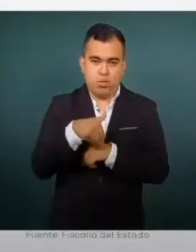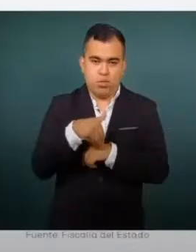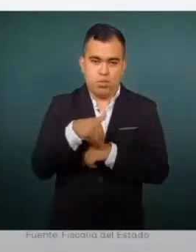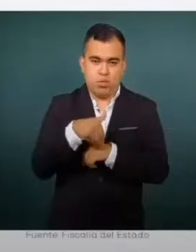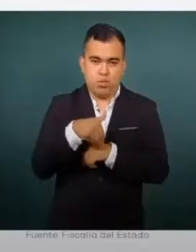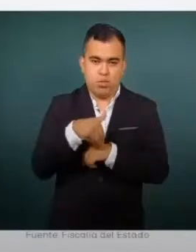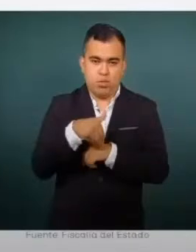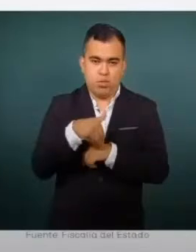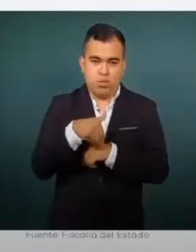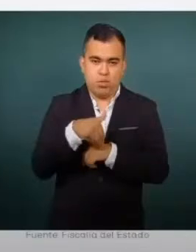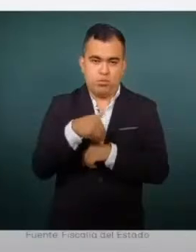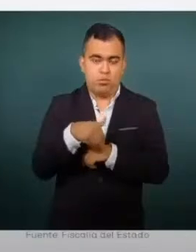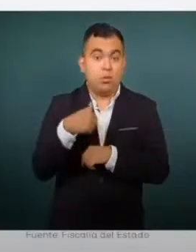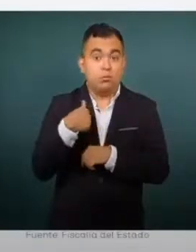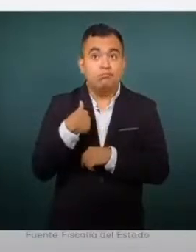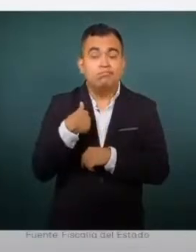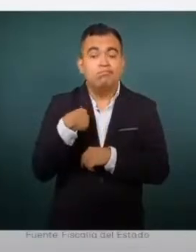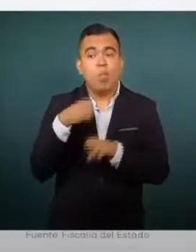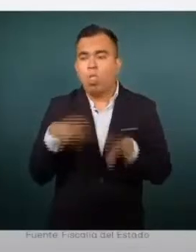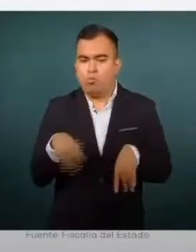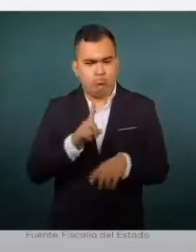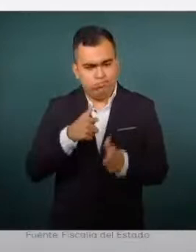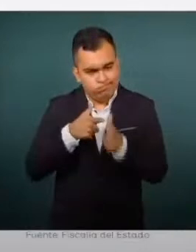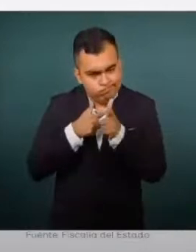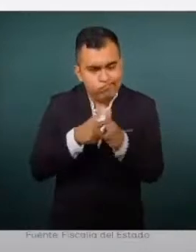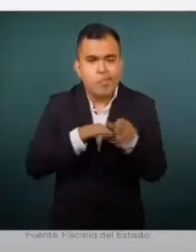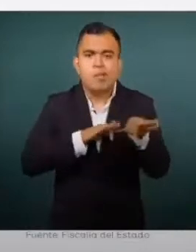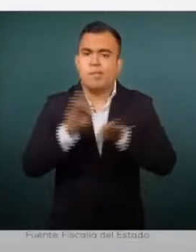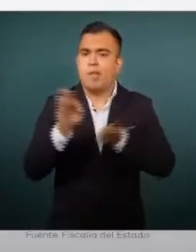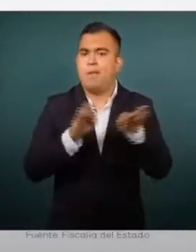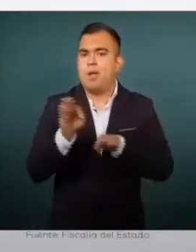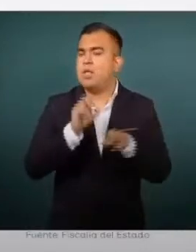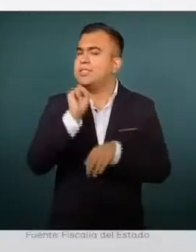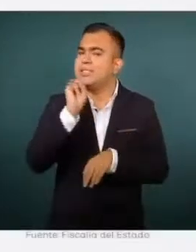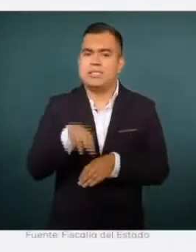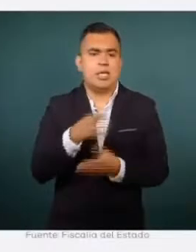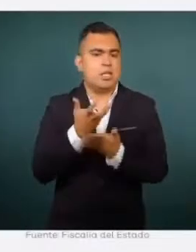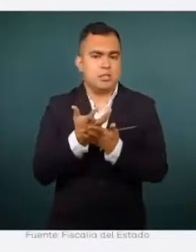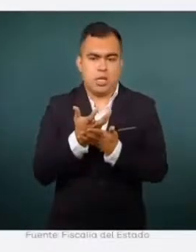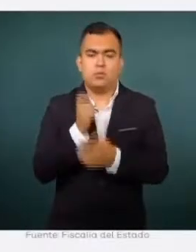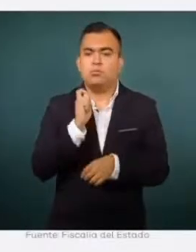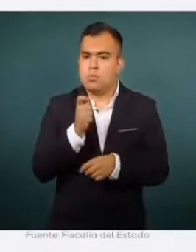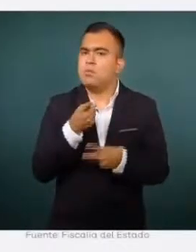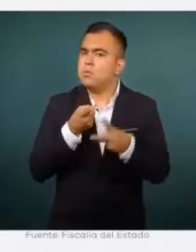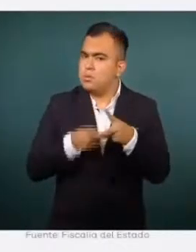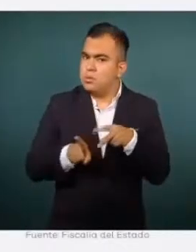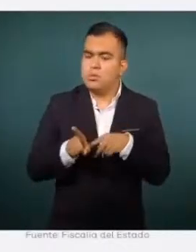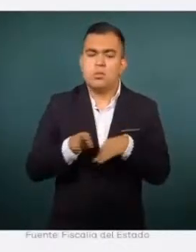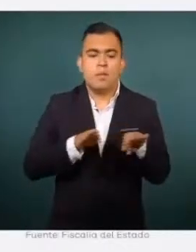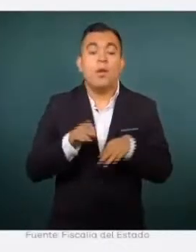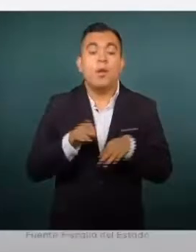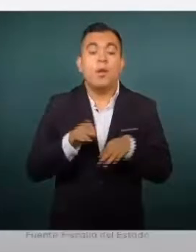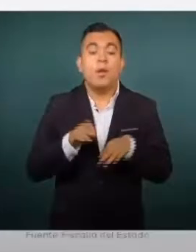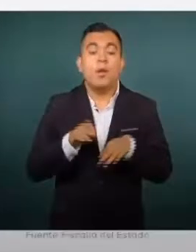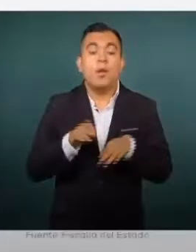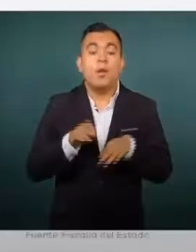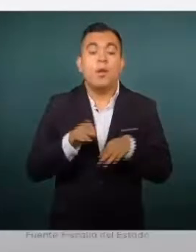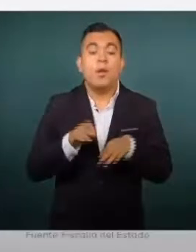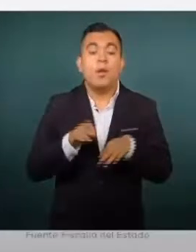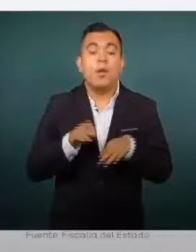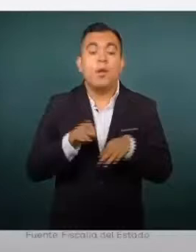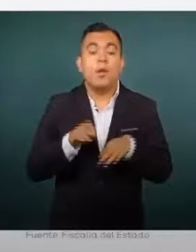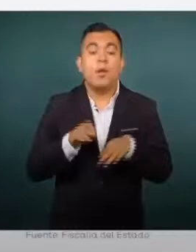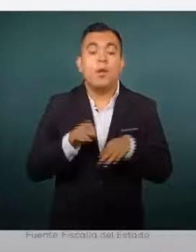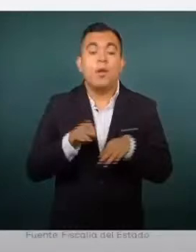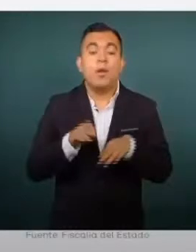to work without rest. Pero estamos actuando, como lo dijimos desde un principio, a partir de una premisa que es hablar con la verdad. And so he